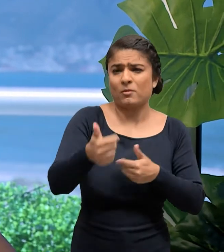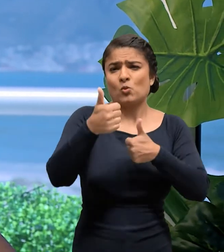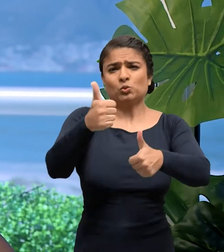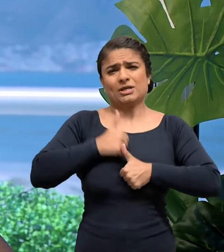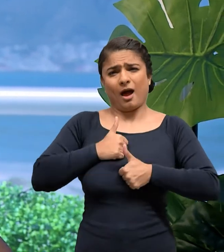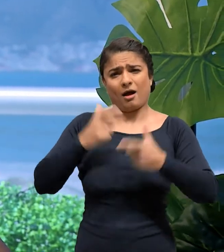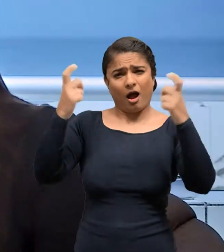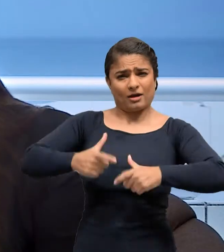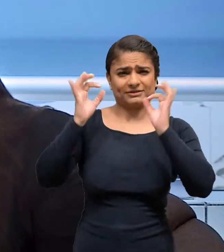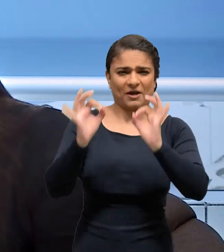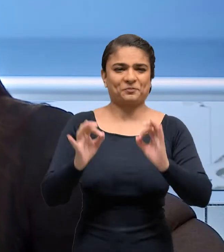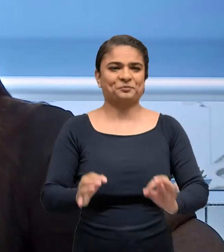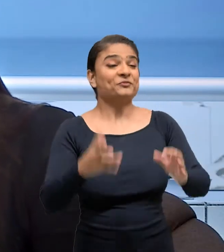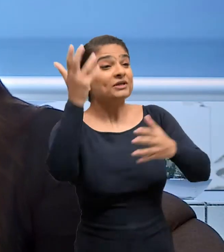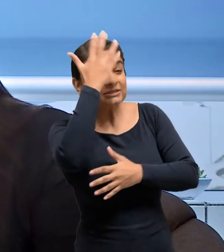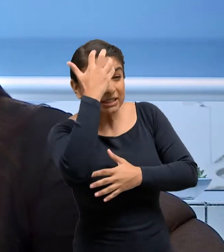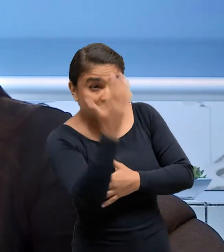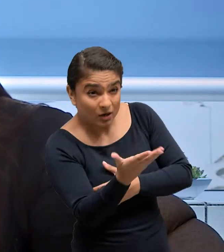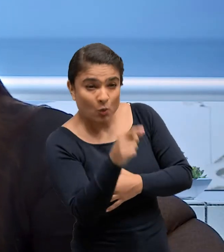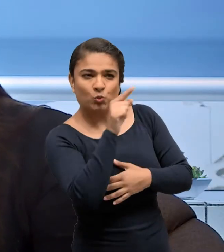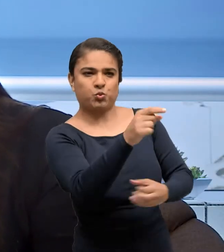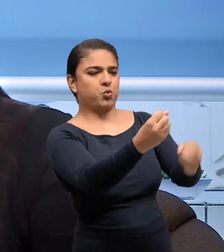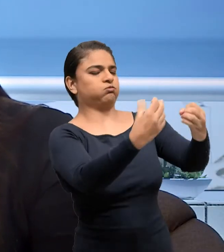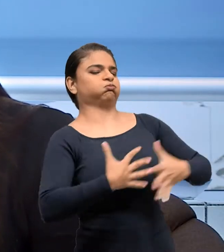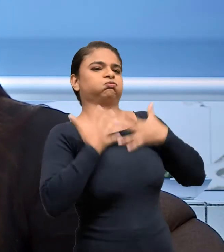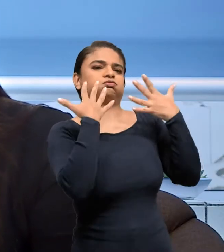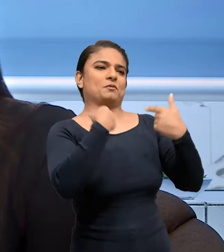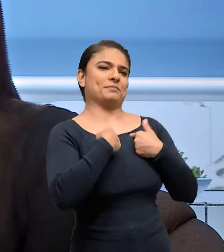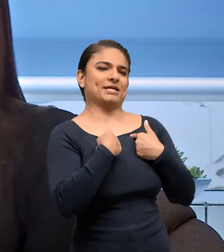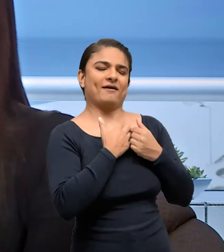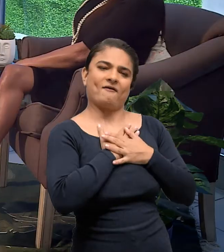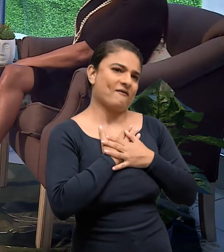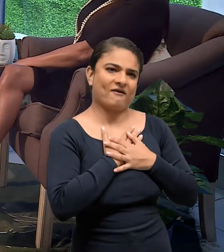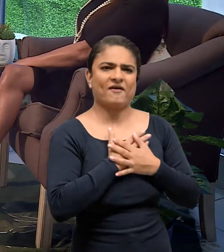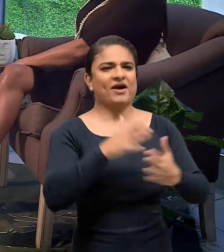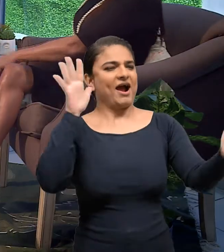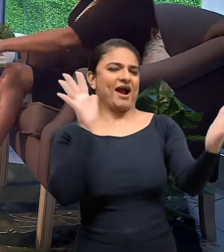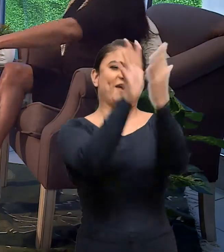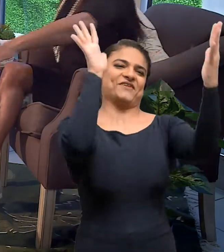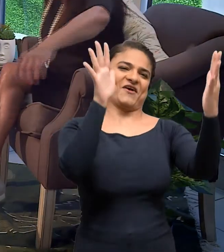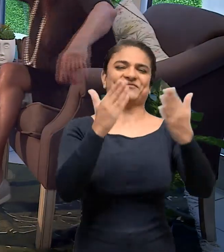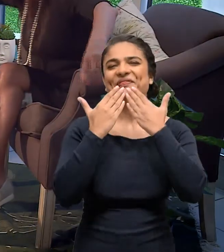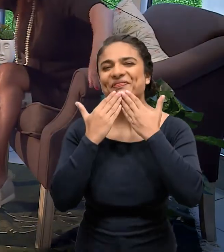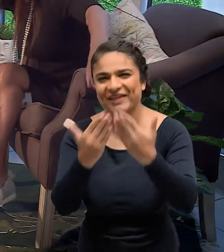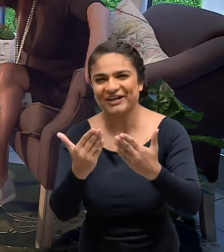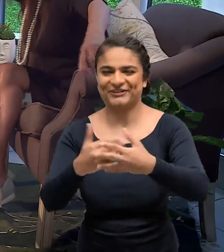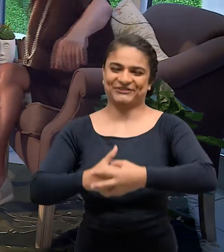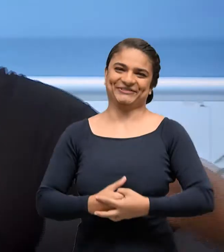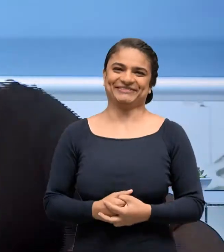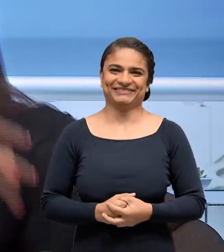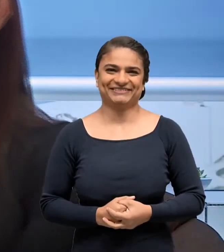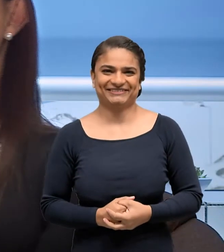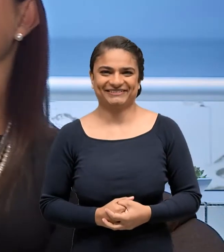wat voorlê. Terren, jy is 'n inspirasie vir ons almal. High five! Baie dankie!